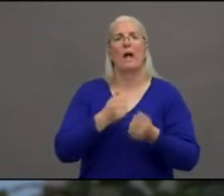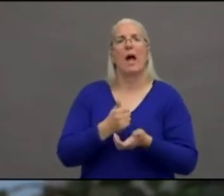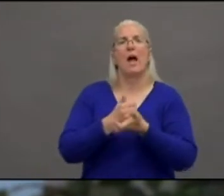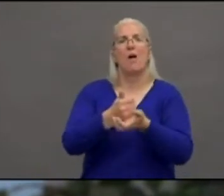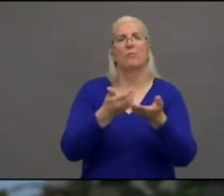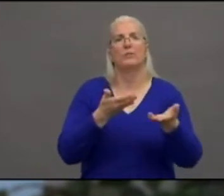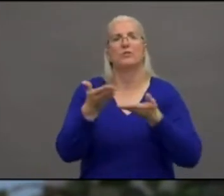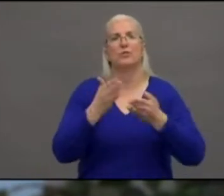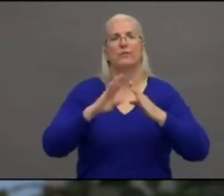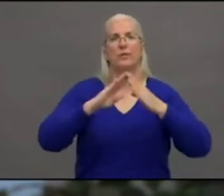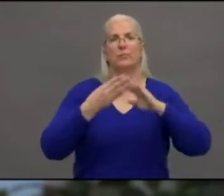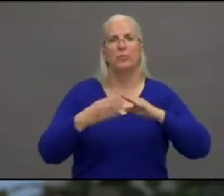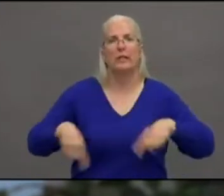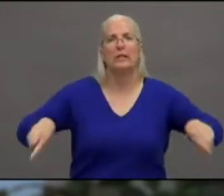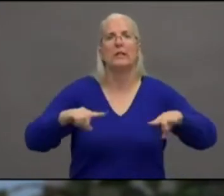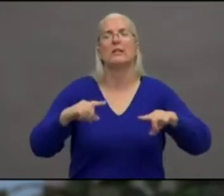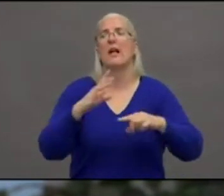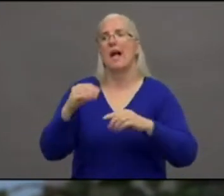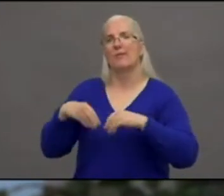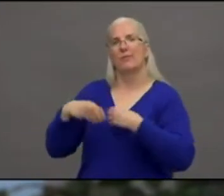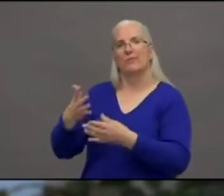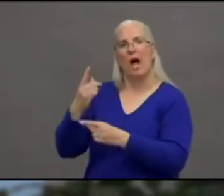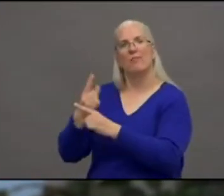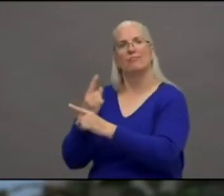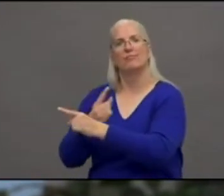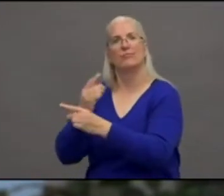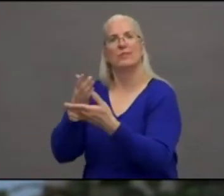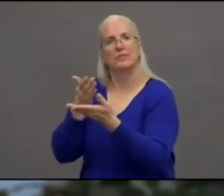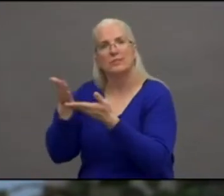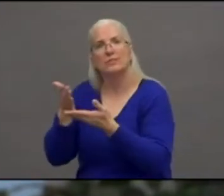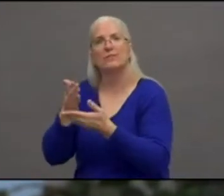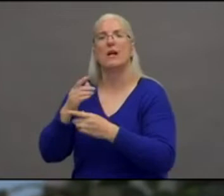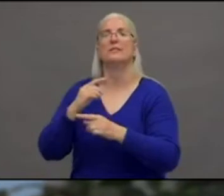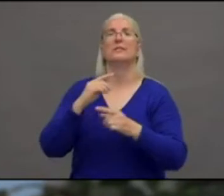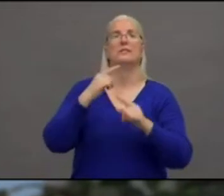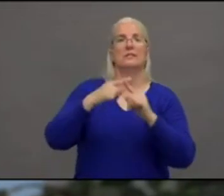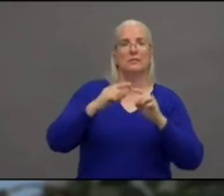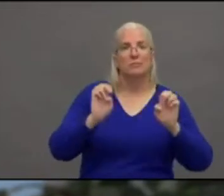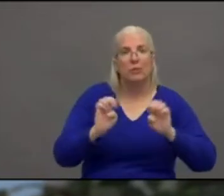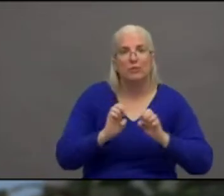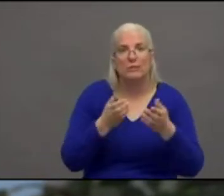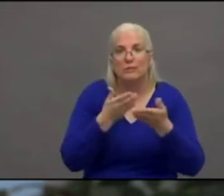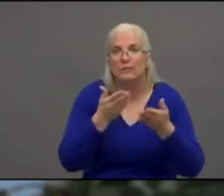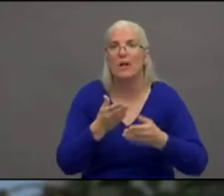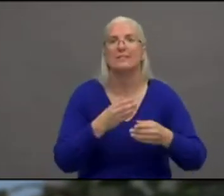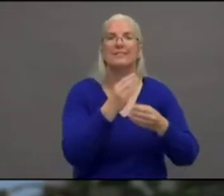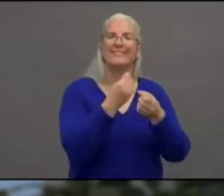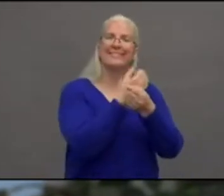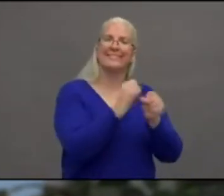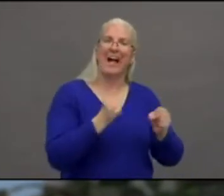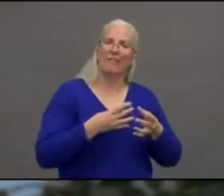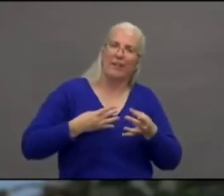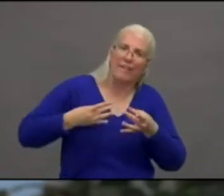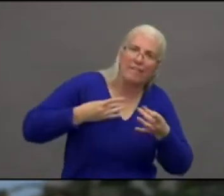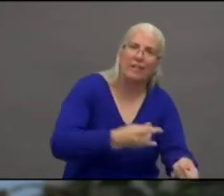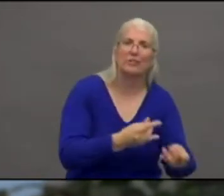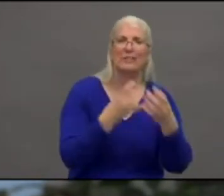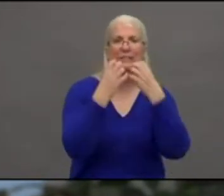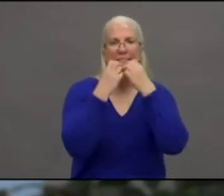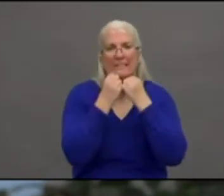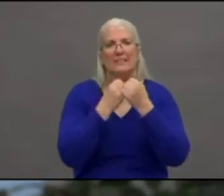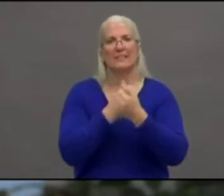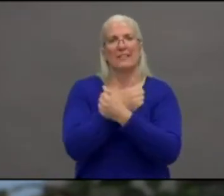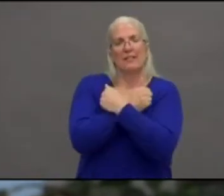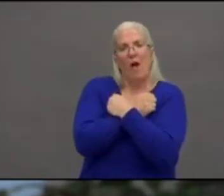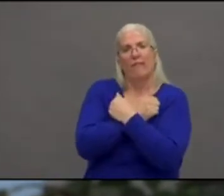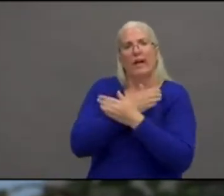medical services, medical conditions, in a very safe, efficient, compassionate manner. We're ready to take you in and take care